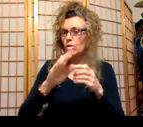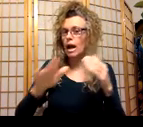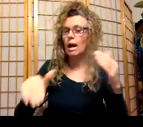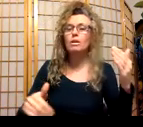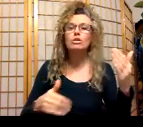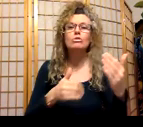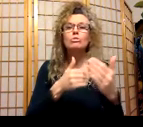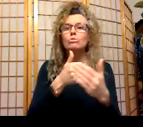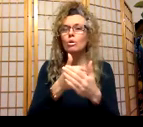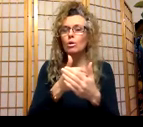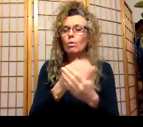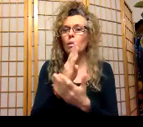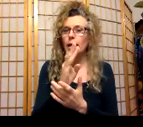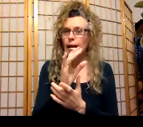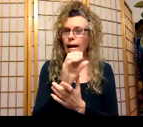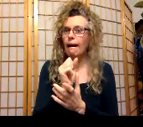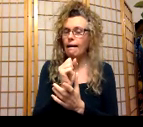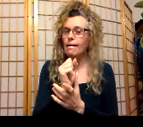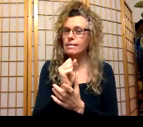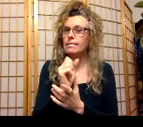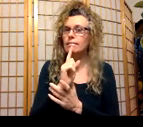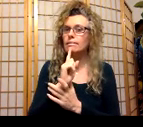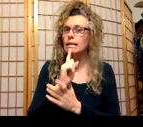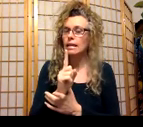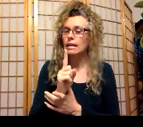the BIS stands for.